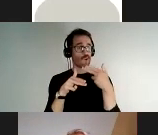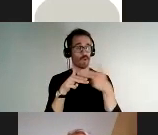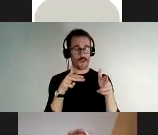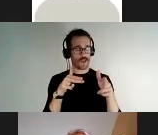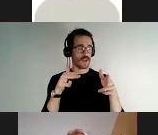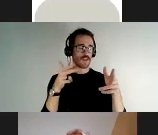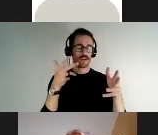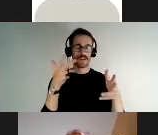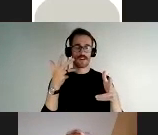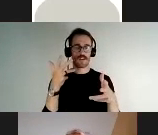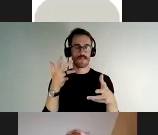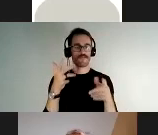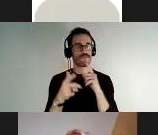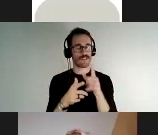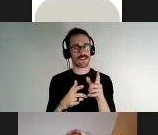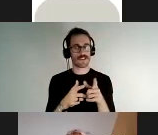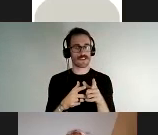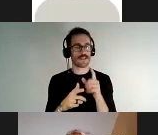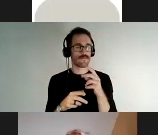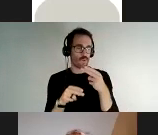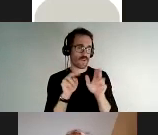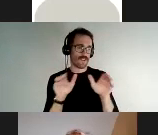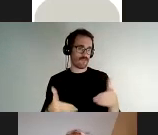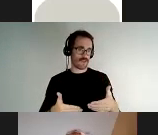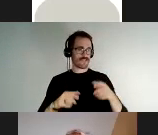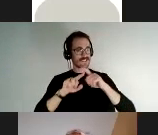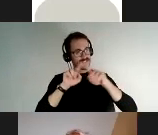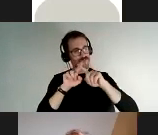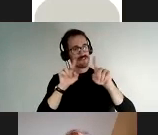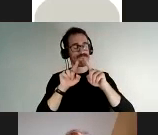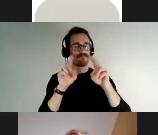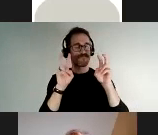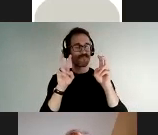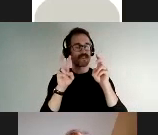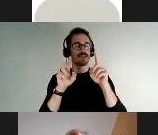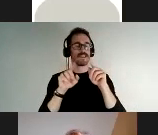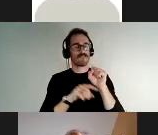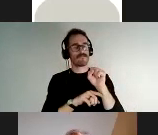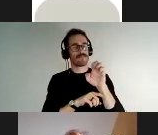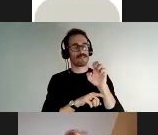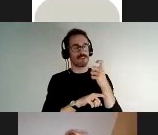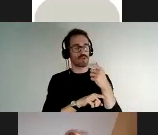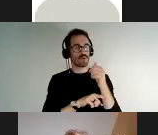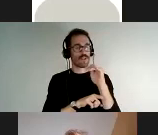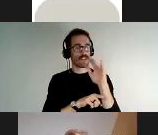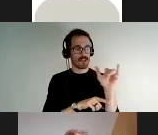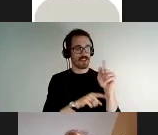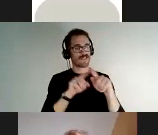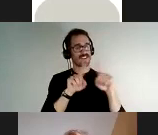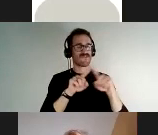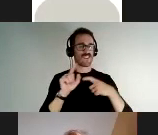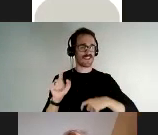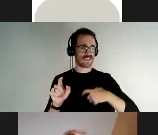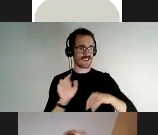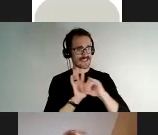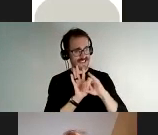and a quick introduction to the different sexualities and identities that people